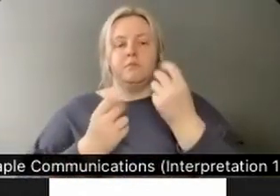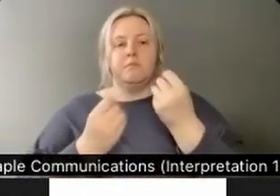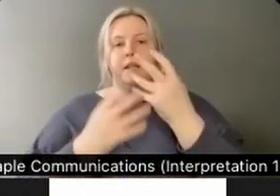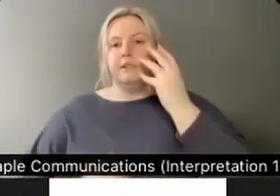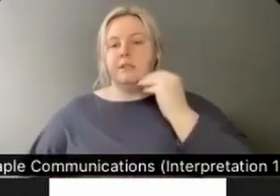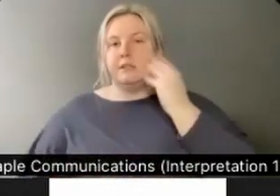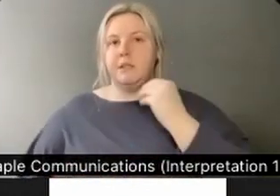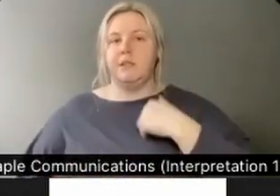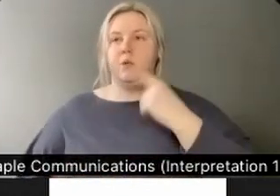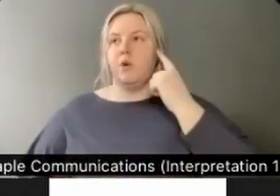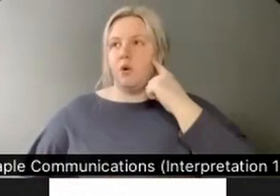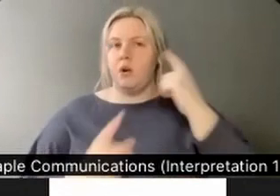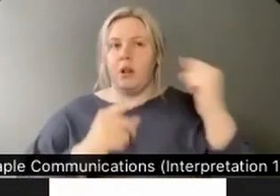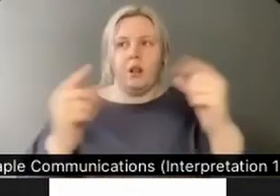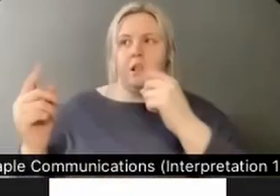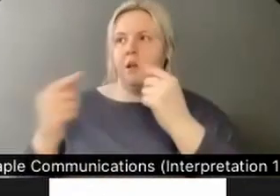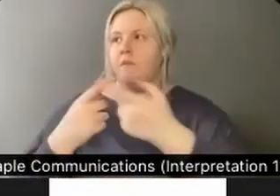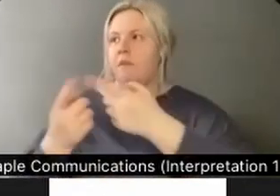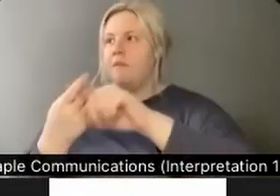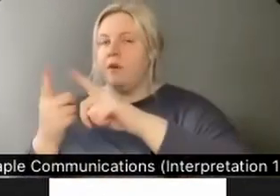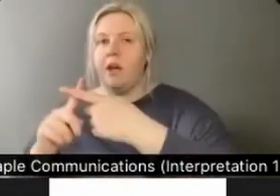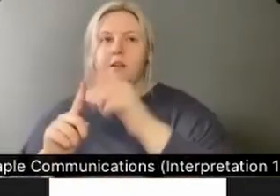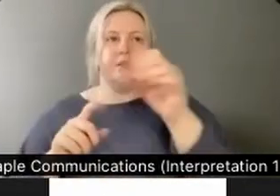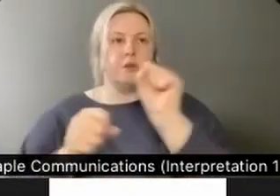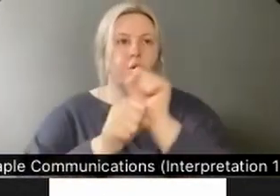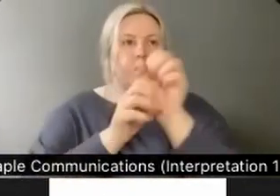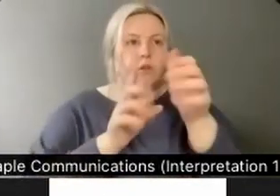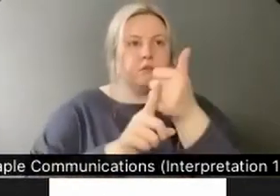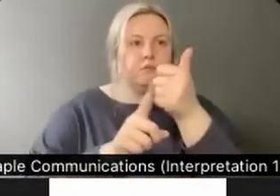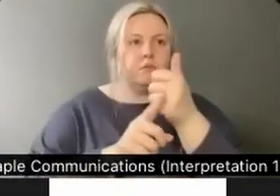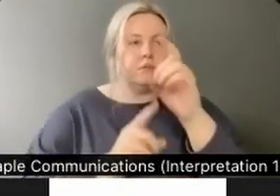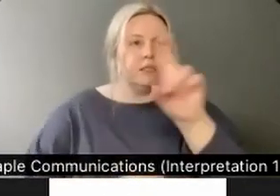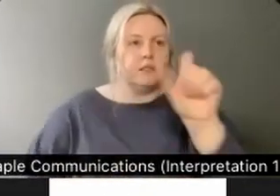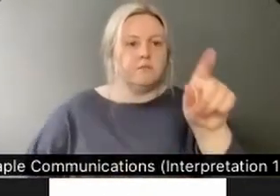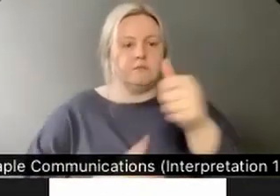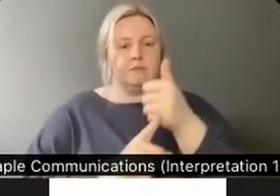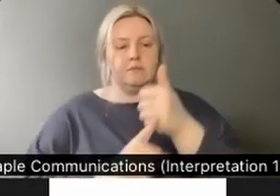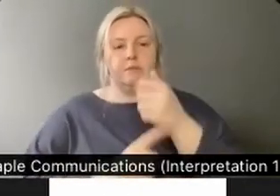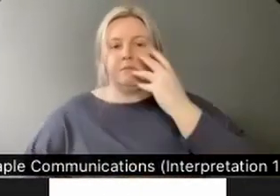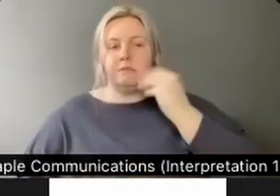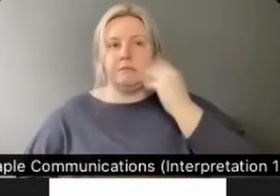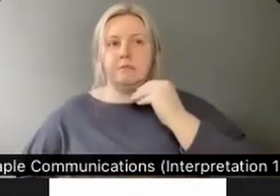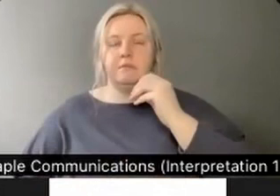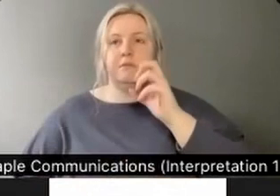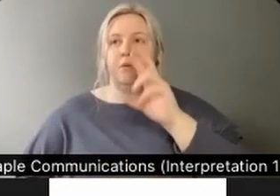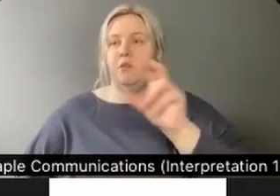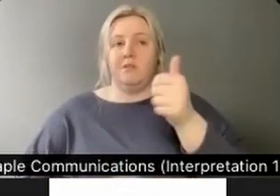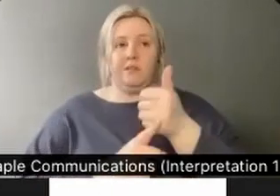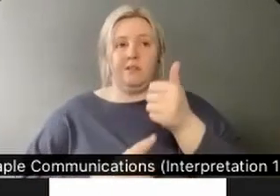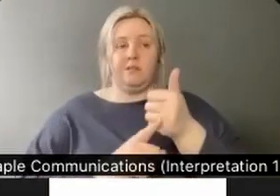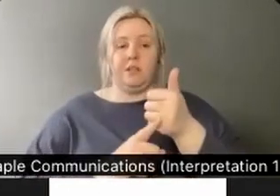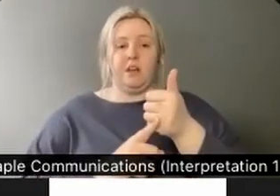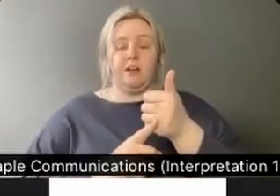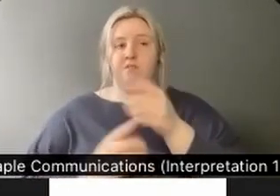the years from friends and colleagues with disabilities who have had DNR orders arbitrarily placed on their charts without